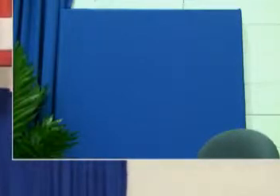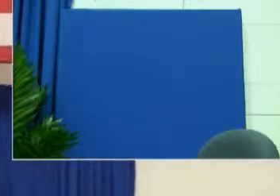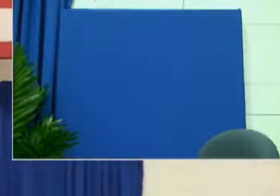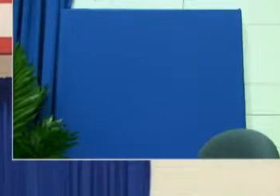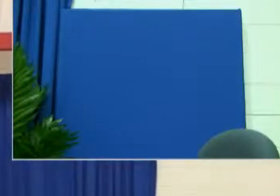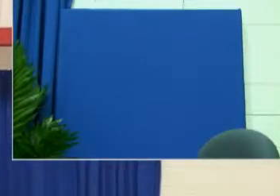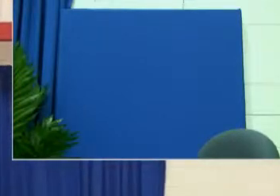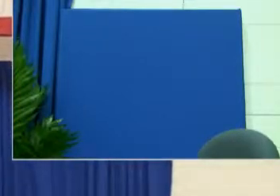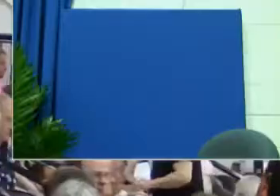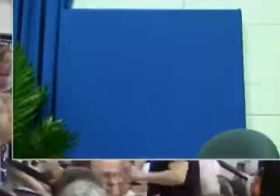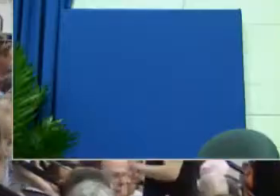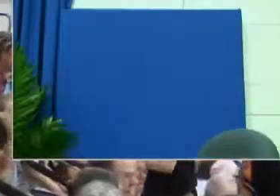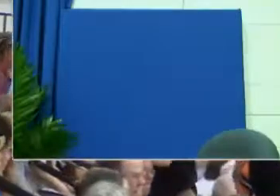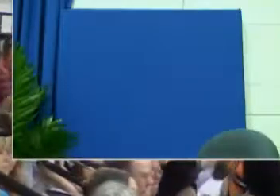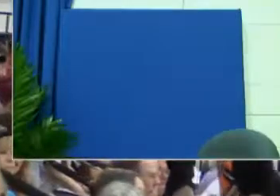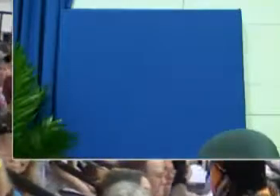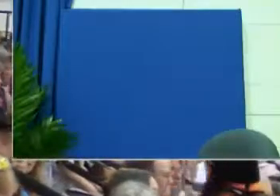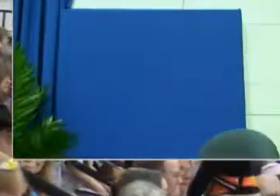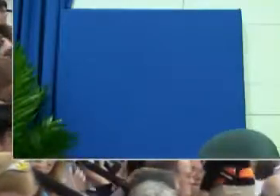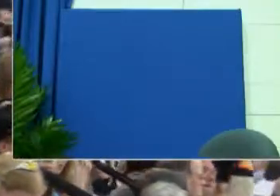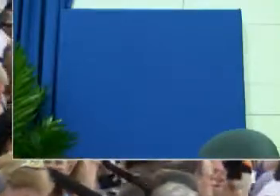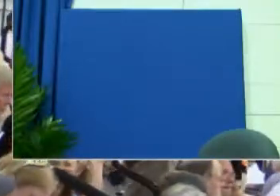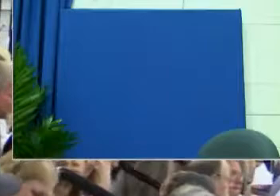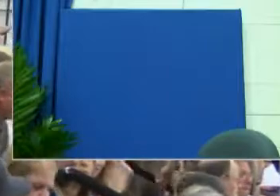College graduate, I can read. Really?